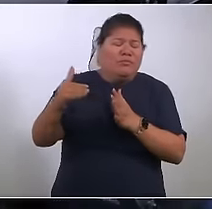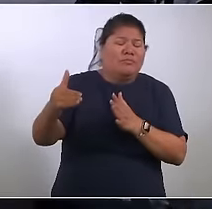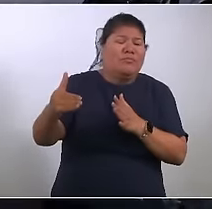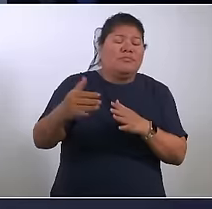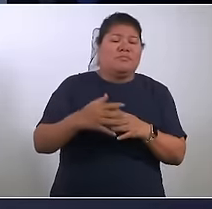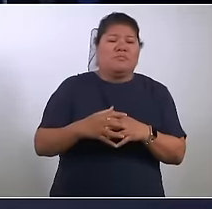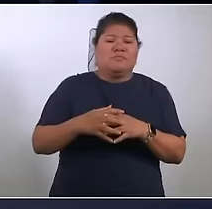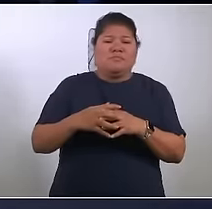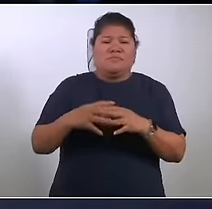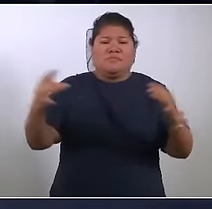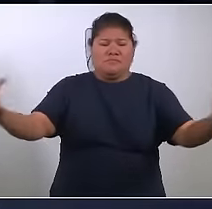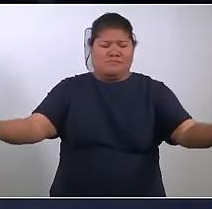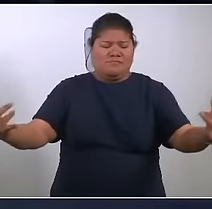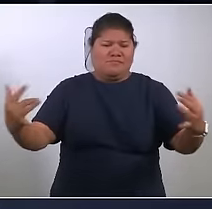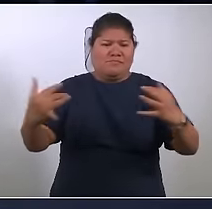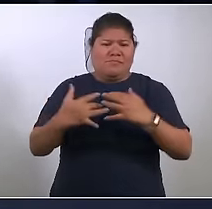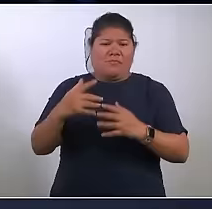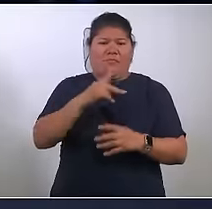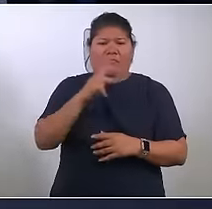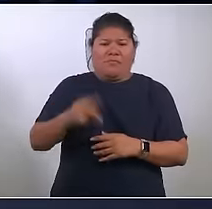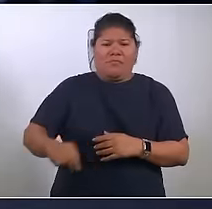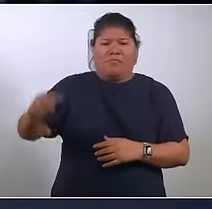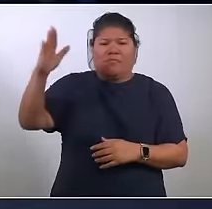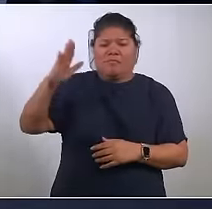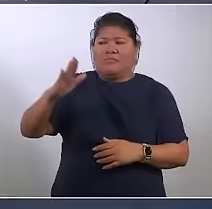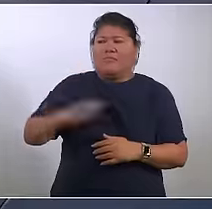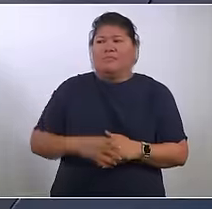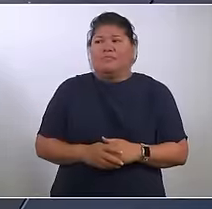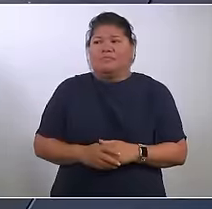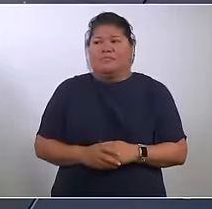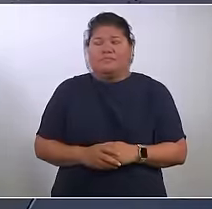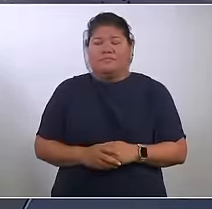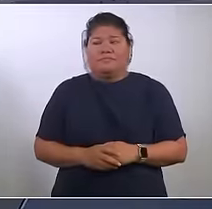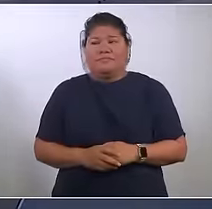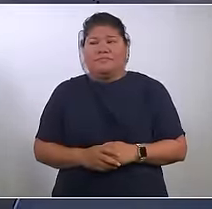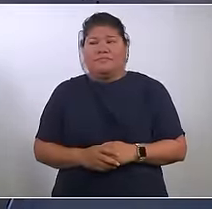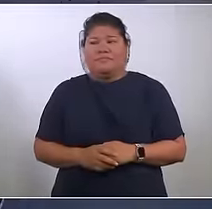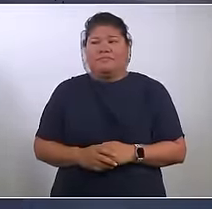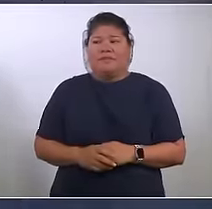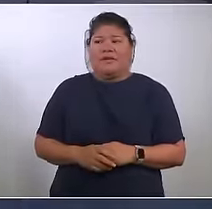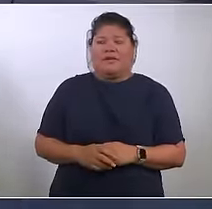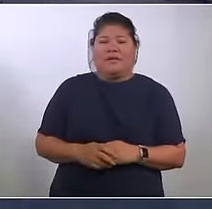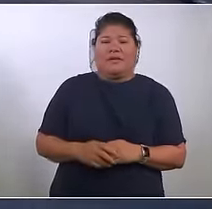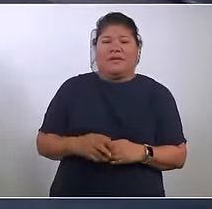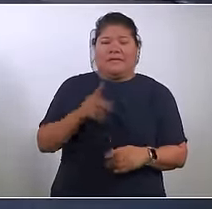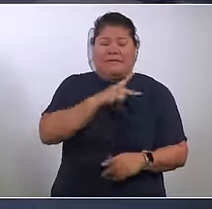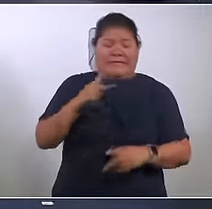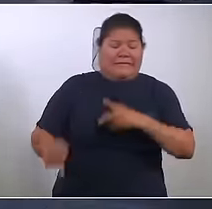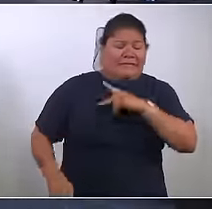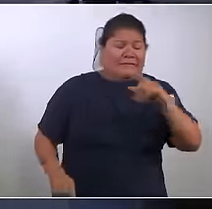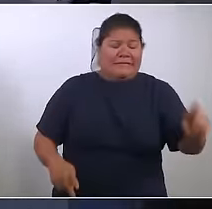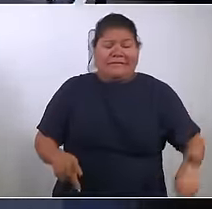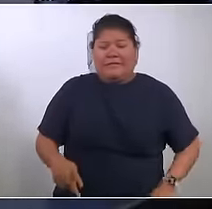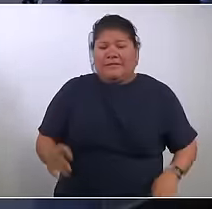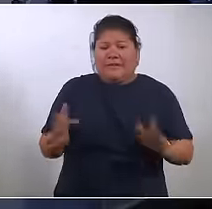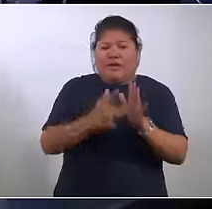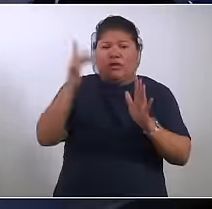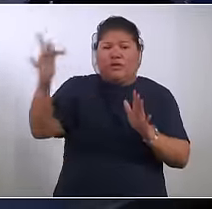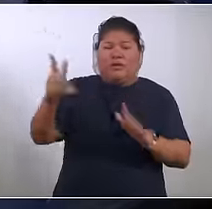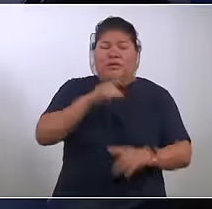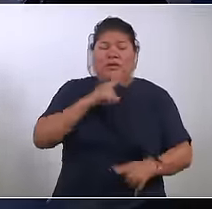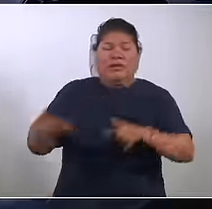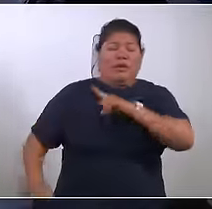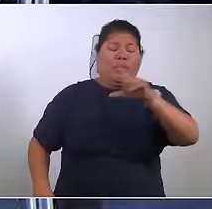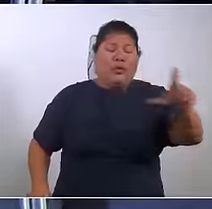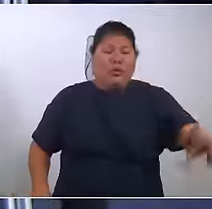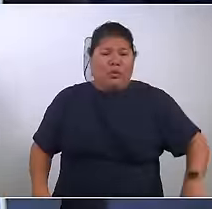need multitudes. Viviendo el reino de Dios. Following the kingdom dando of God. Gloria al Rey de Reyes. Giving glory to the King y of Señor